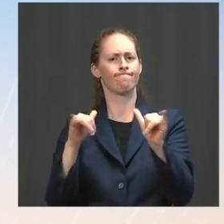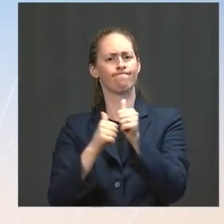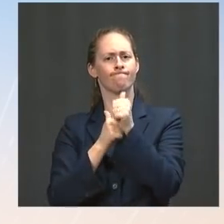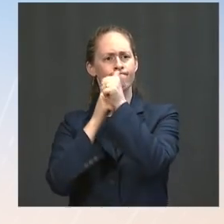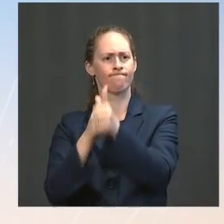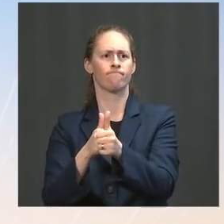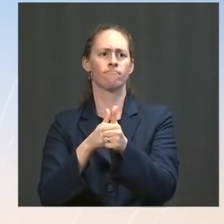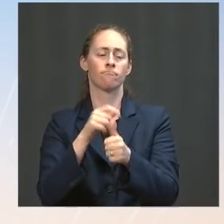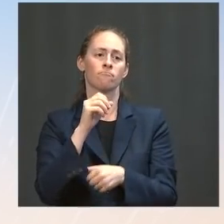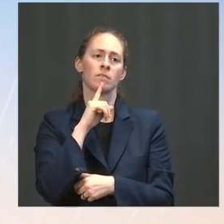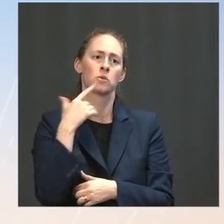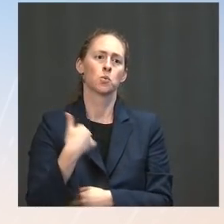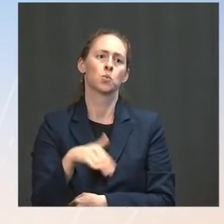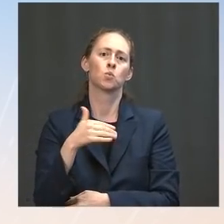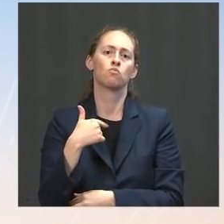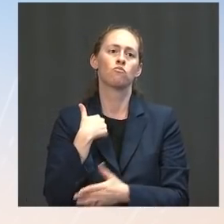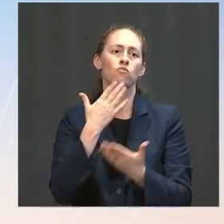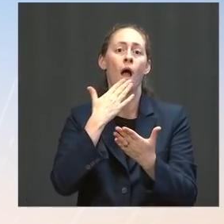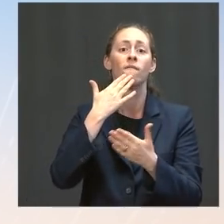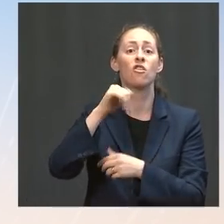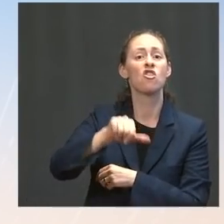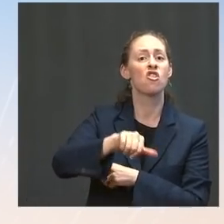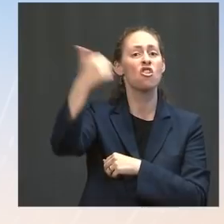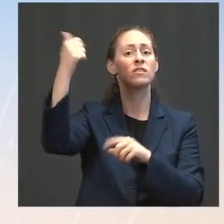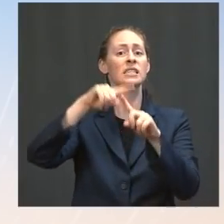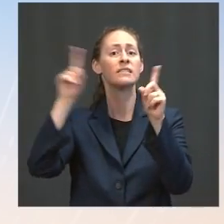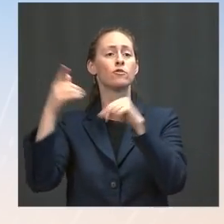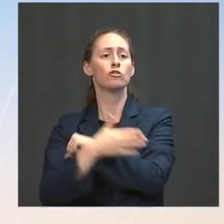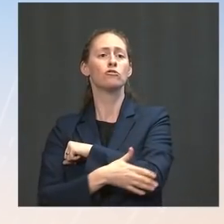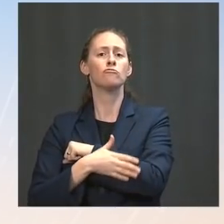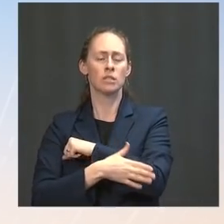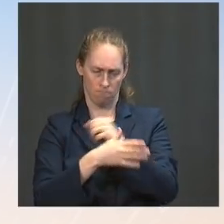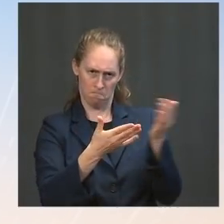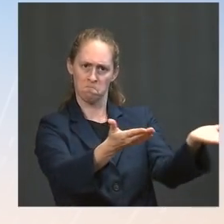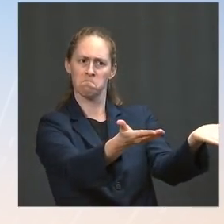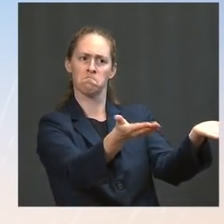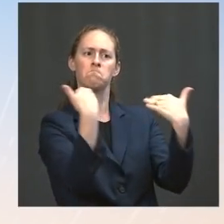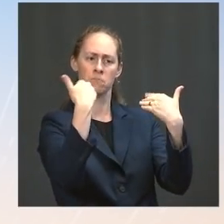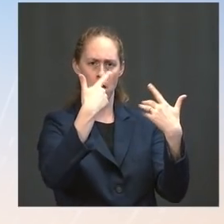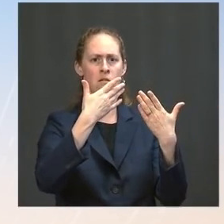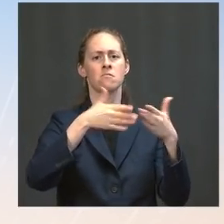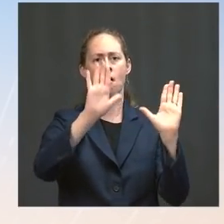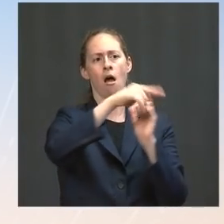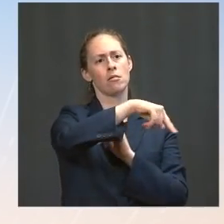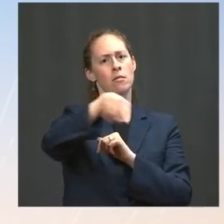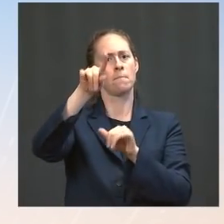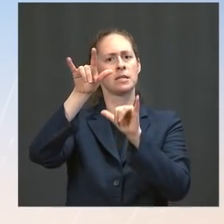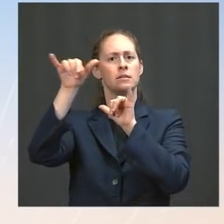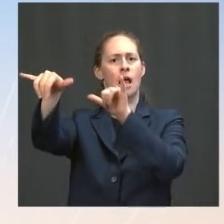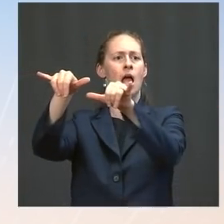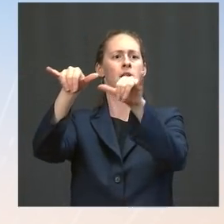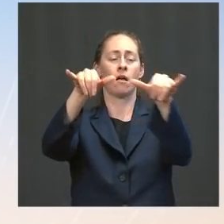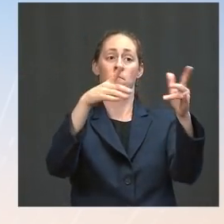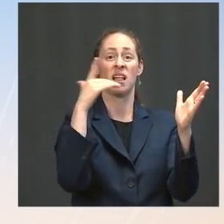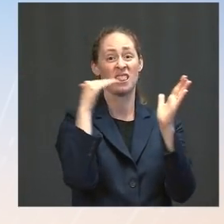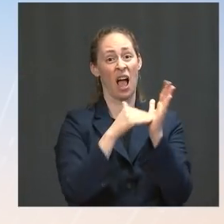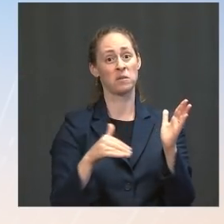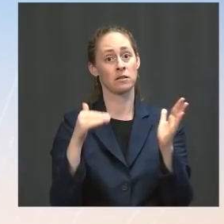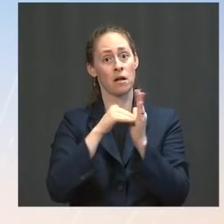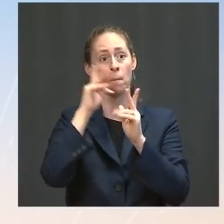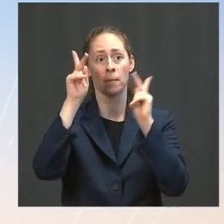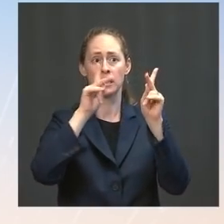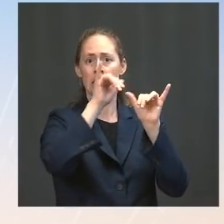provided a detailed number of Americans, and we have also provided on a day-to-day basis, twice a day, the numbers of people coming out, the vast majority of those